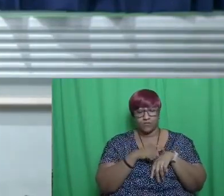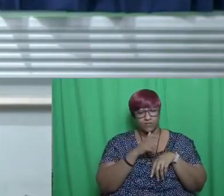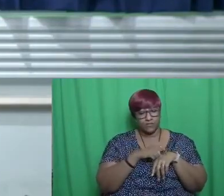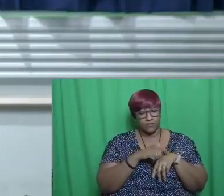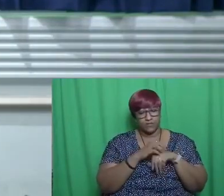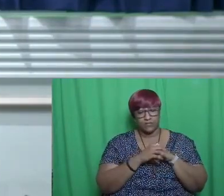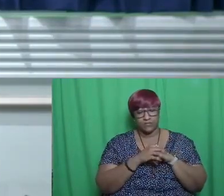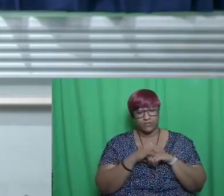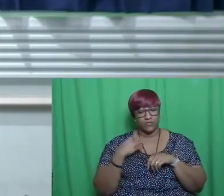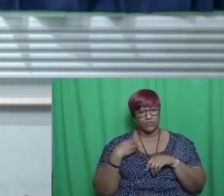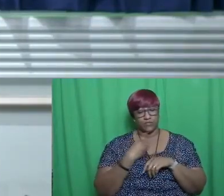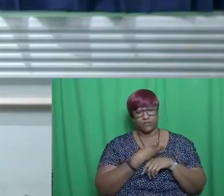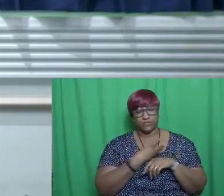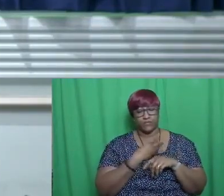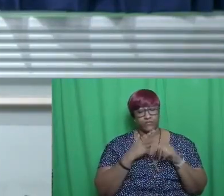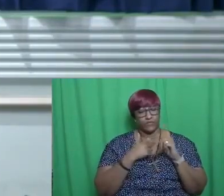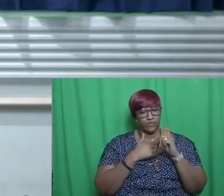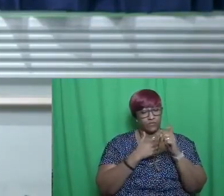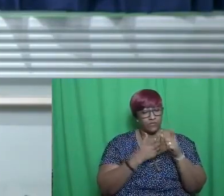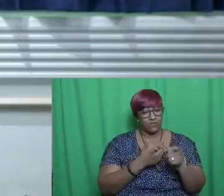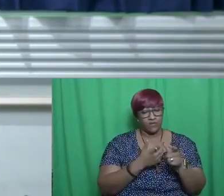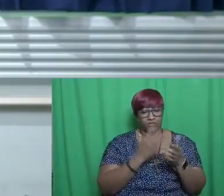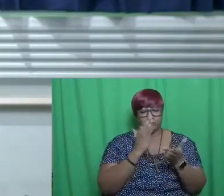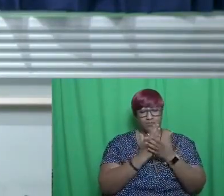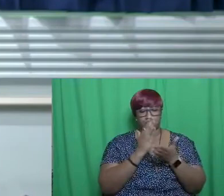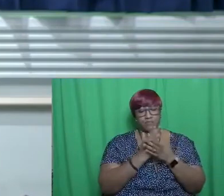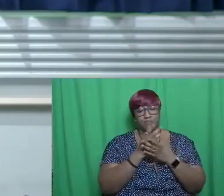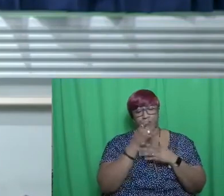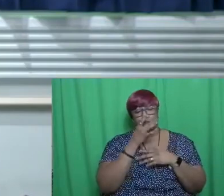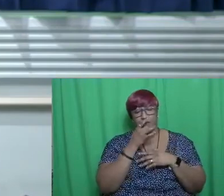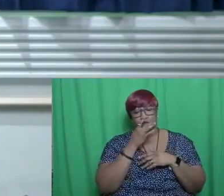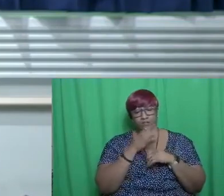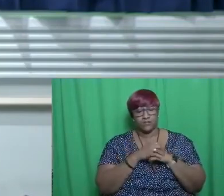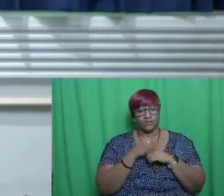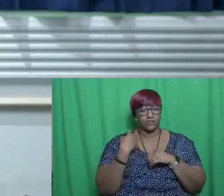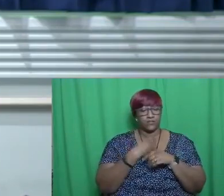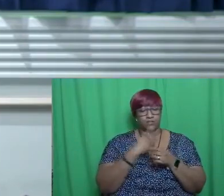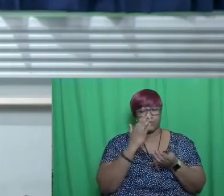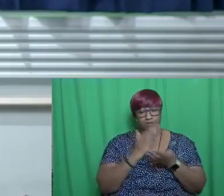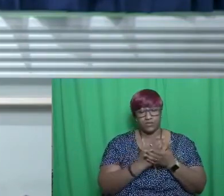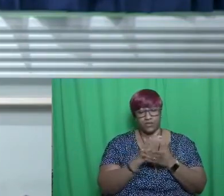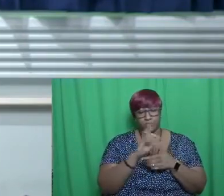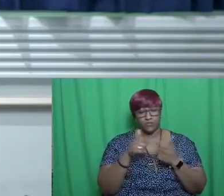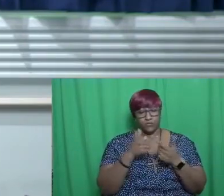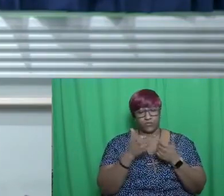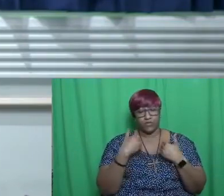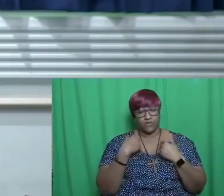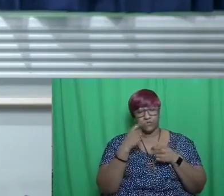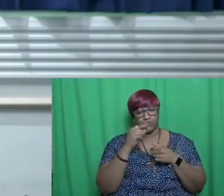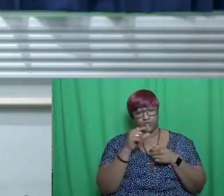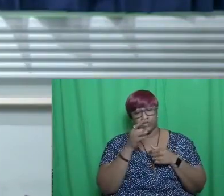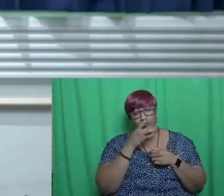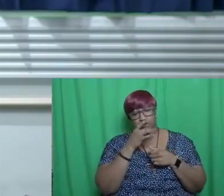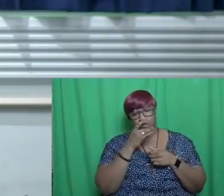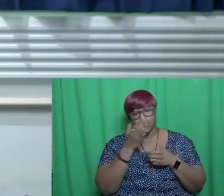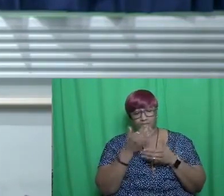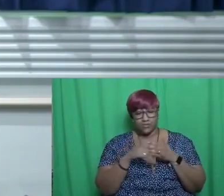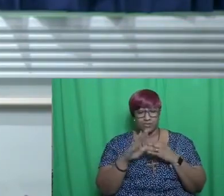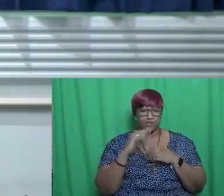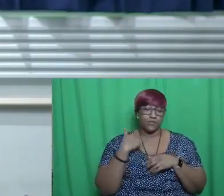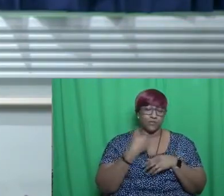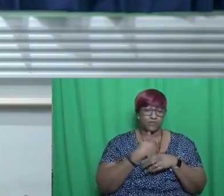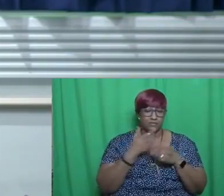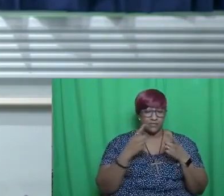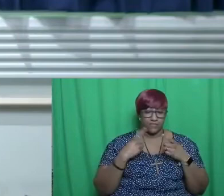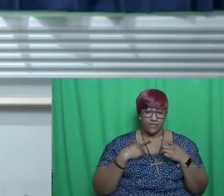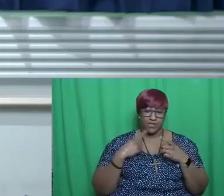We've run some stoplights, and we stopped when we had a green light. Some of us have had